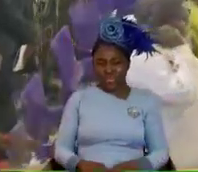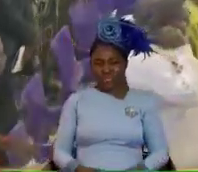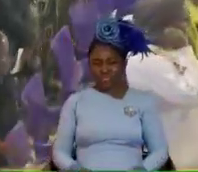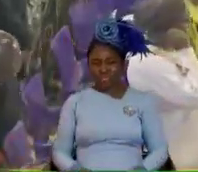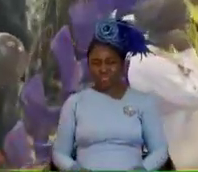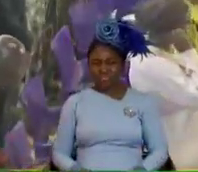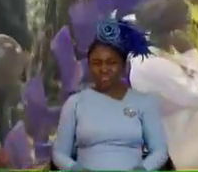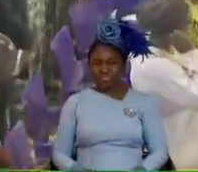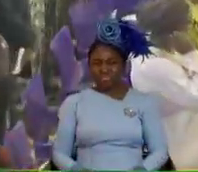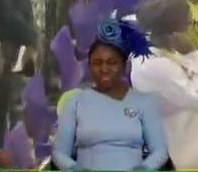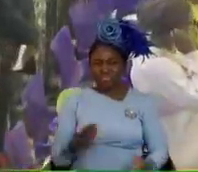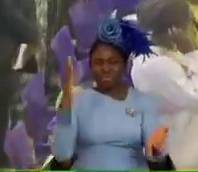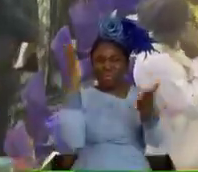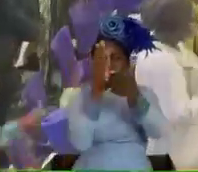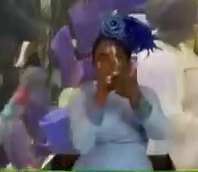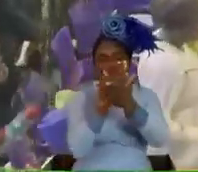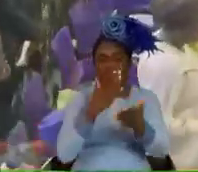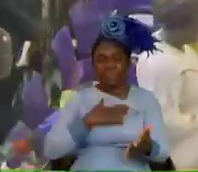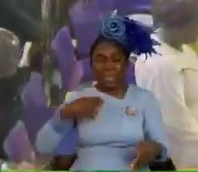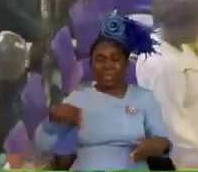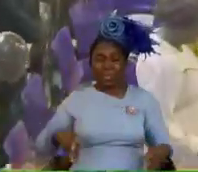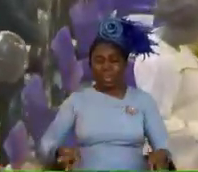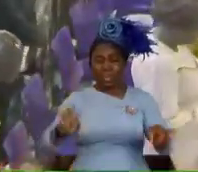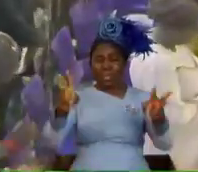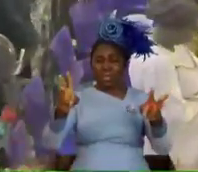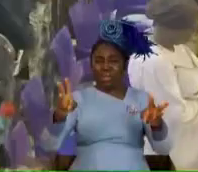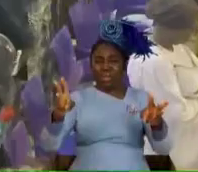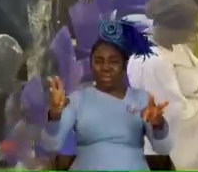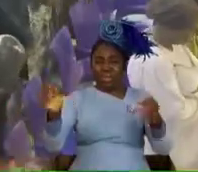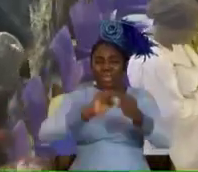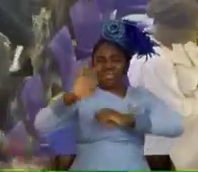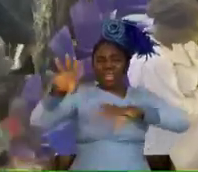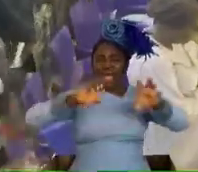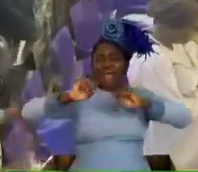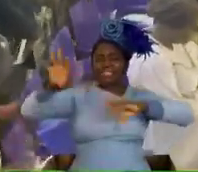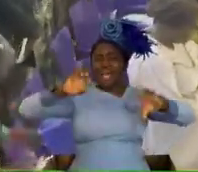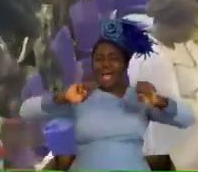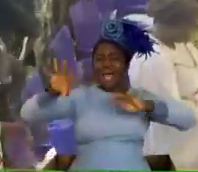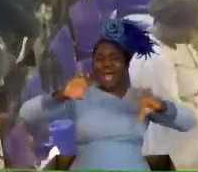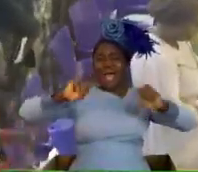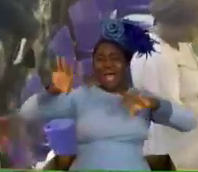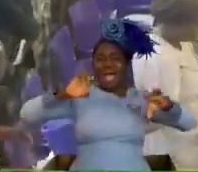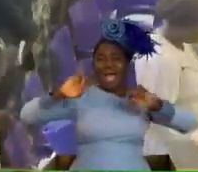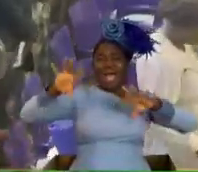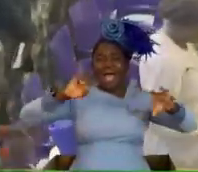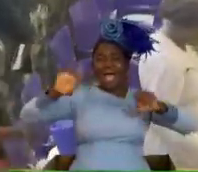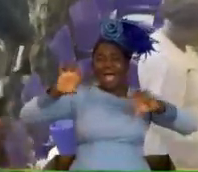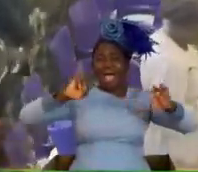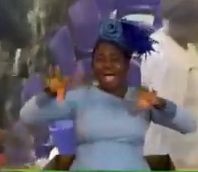ka. Blocking my way. Tonte mi lo. Scatter. Etuka.